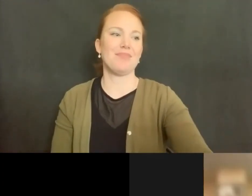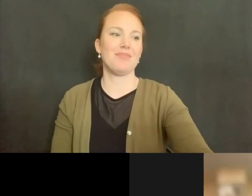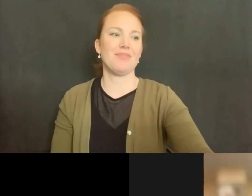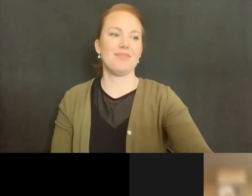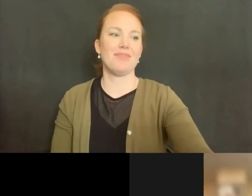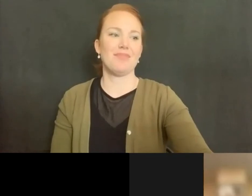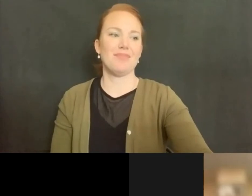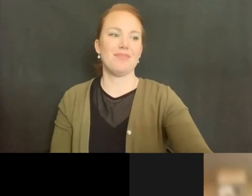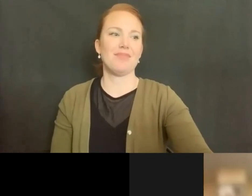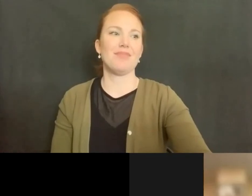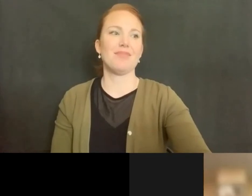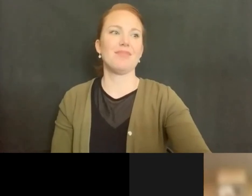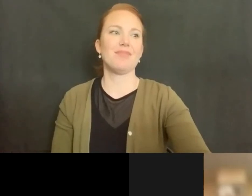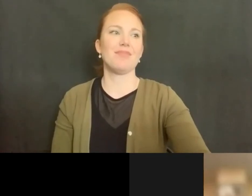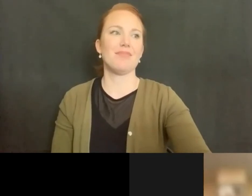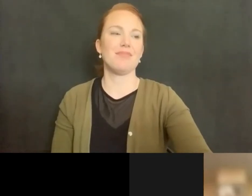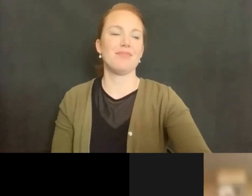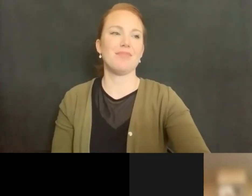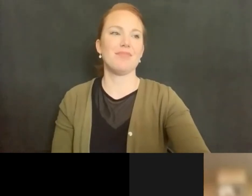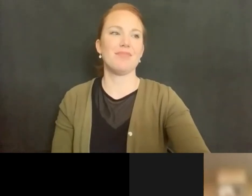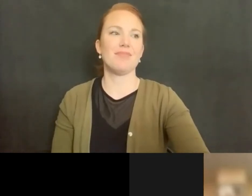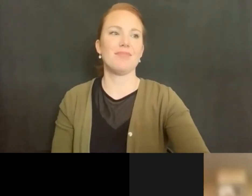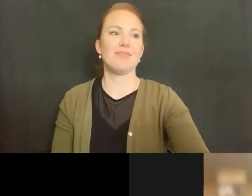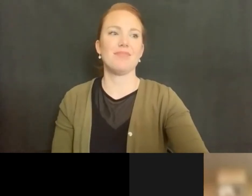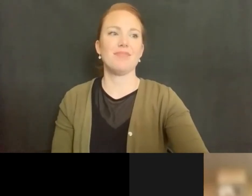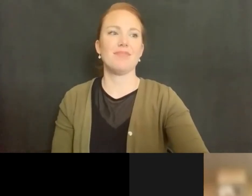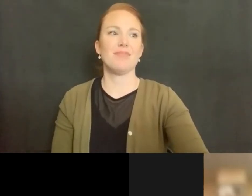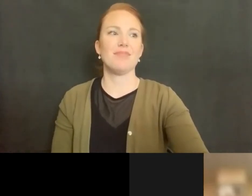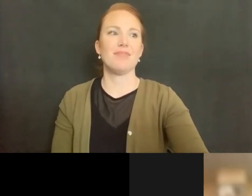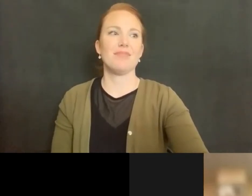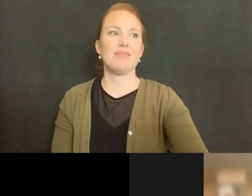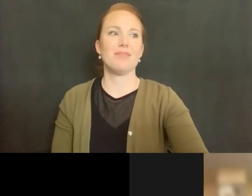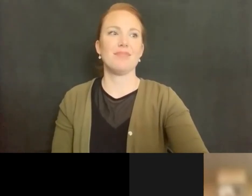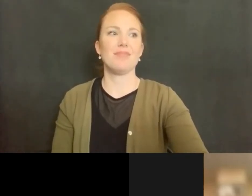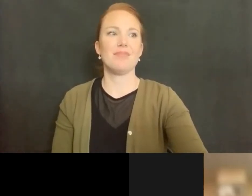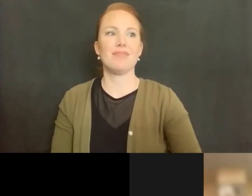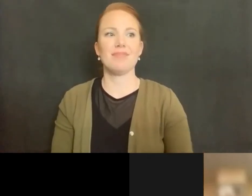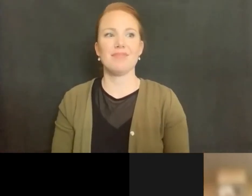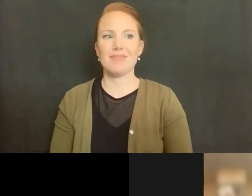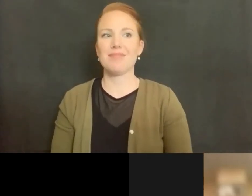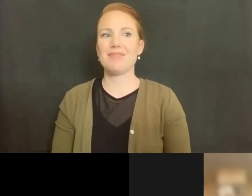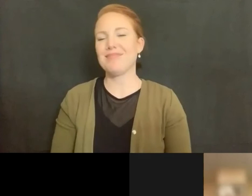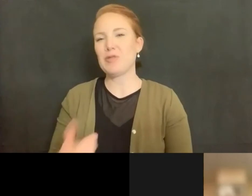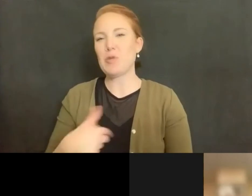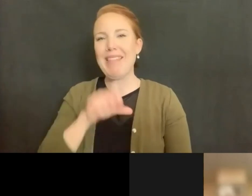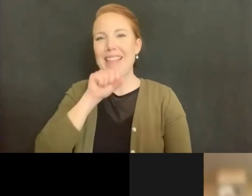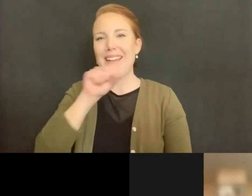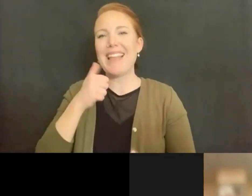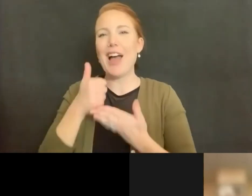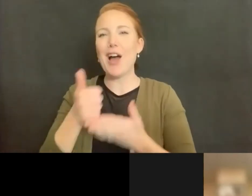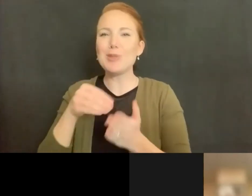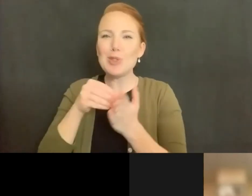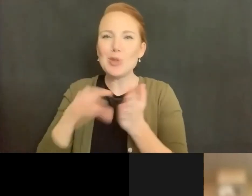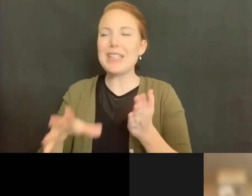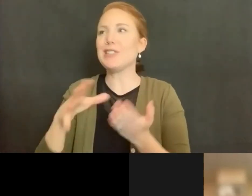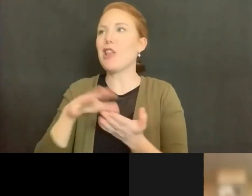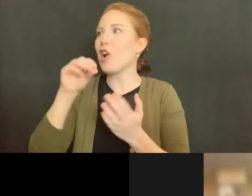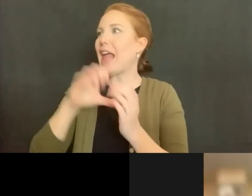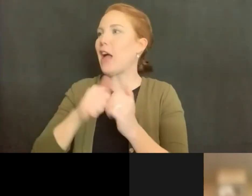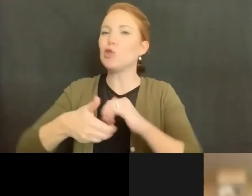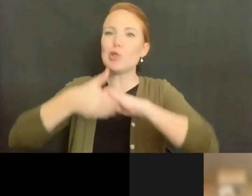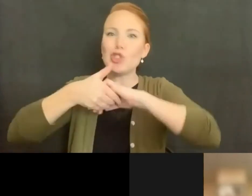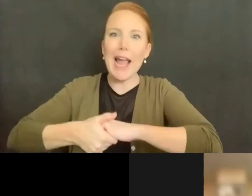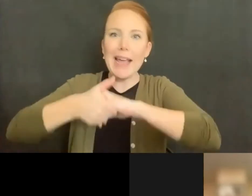Wonderful. Thank you, Trina. Awesome. We love to help students do basic skills like shaking hands, signing their